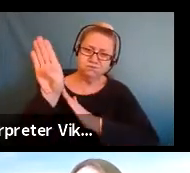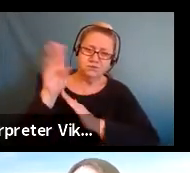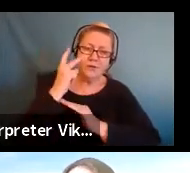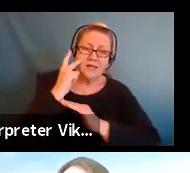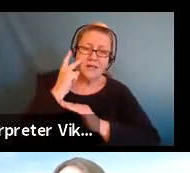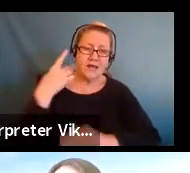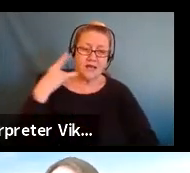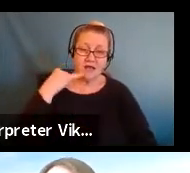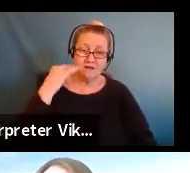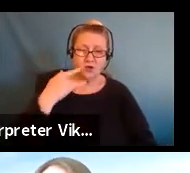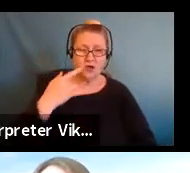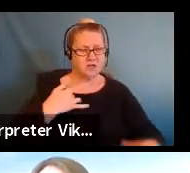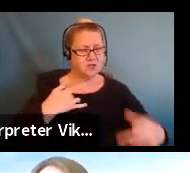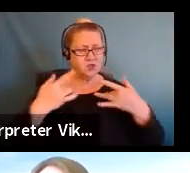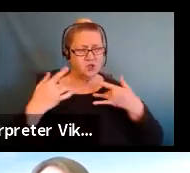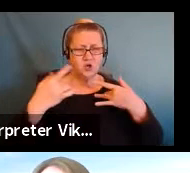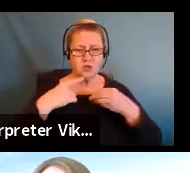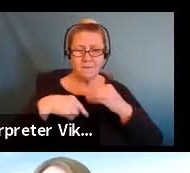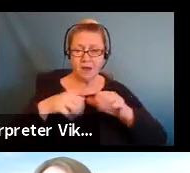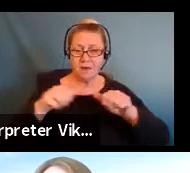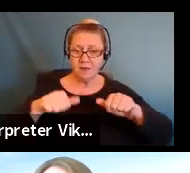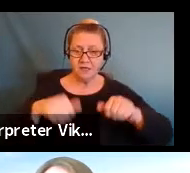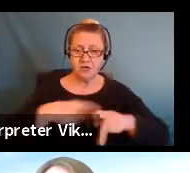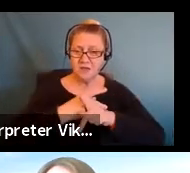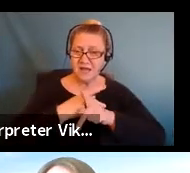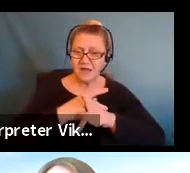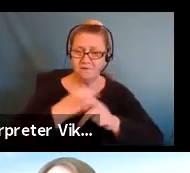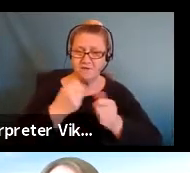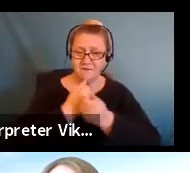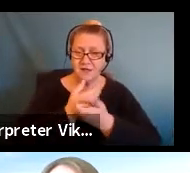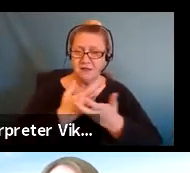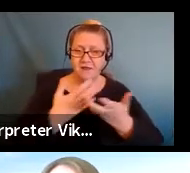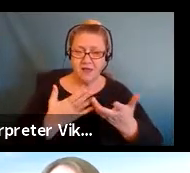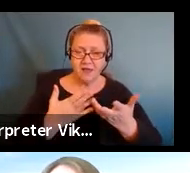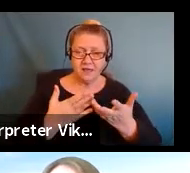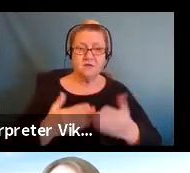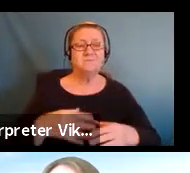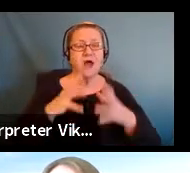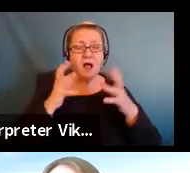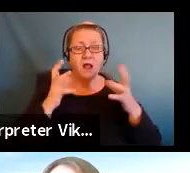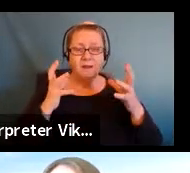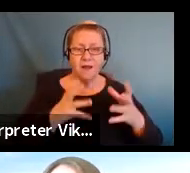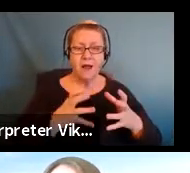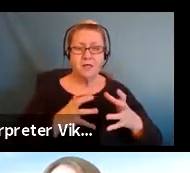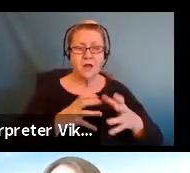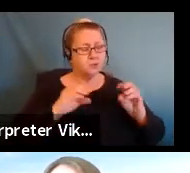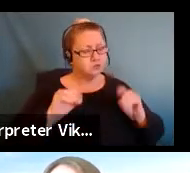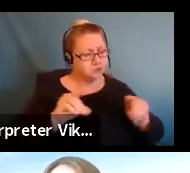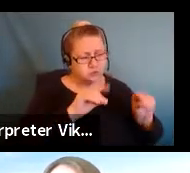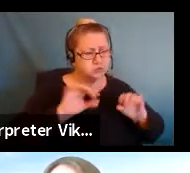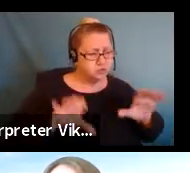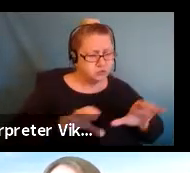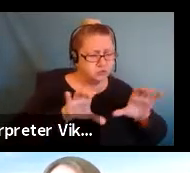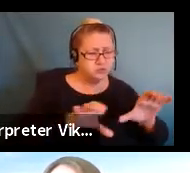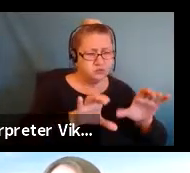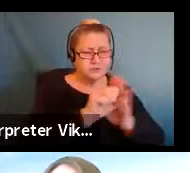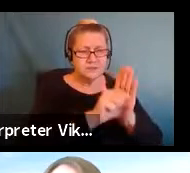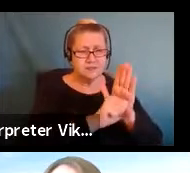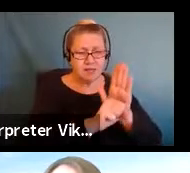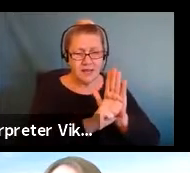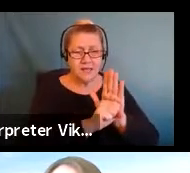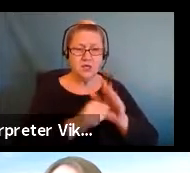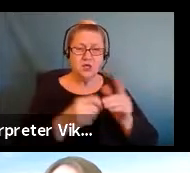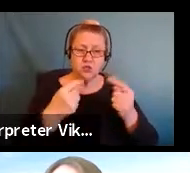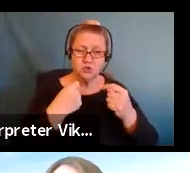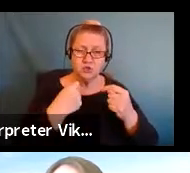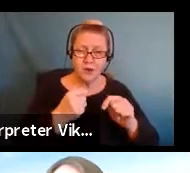our ability to manage this with our healthcare systems. We're doing a lot on the state side to mobilize additional staffing,